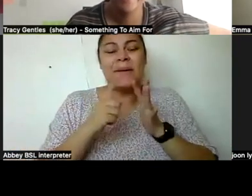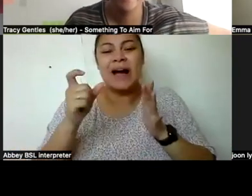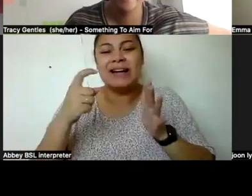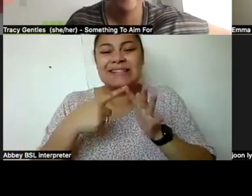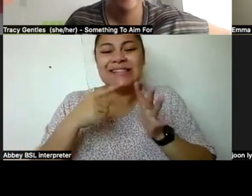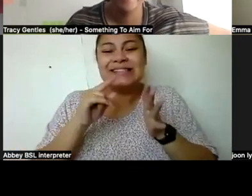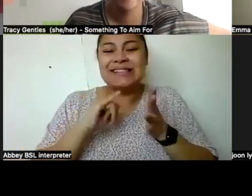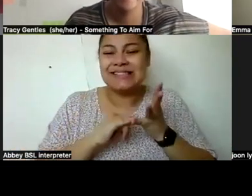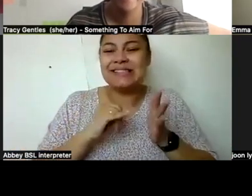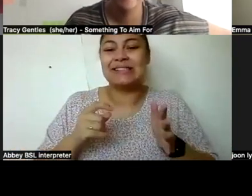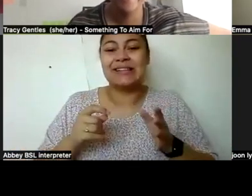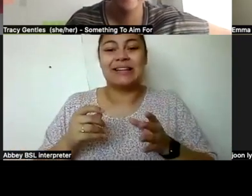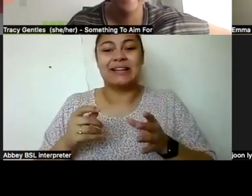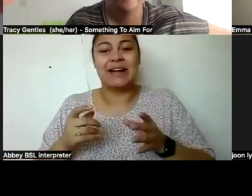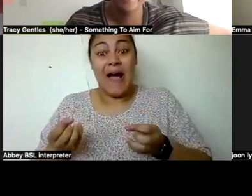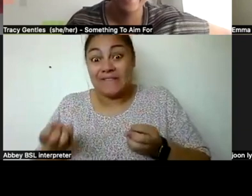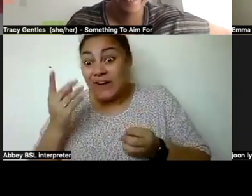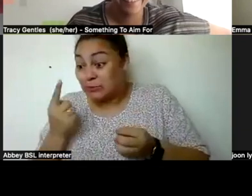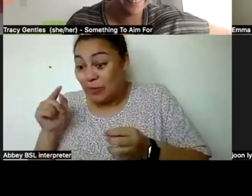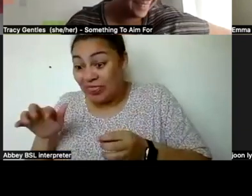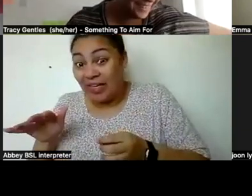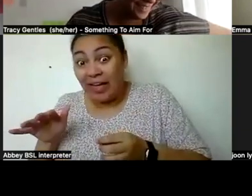wisdom, I found something there.